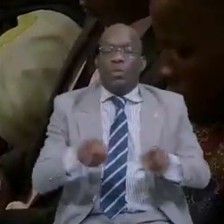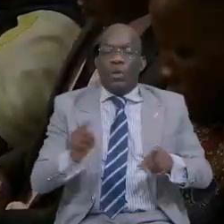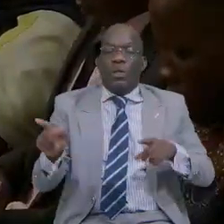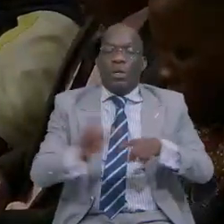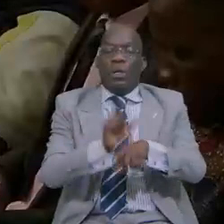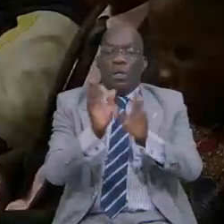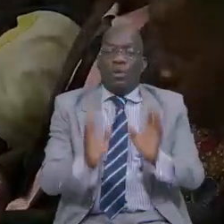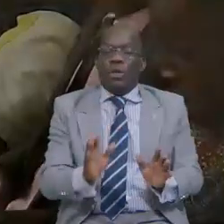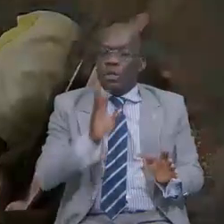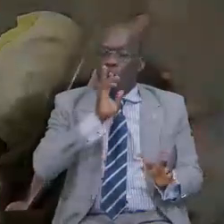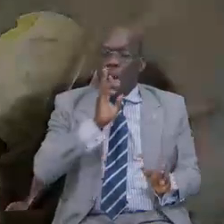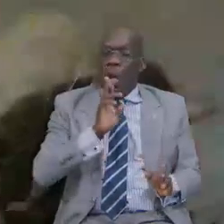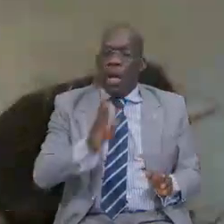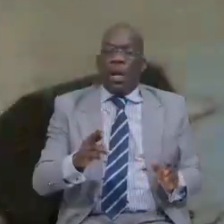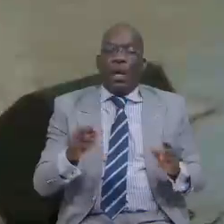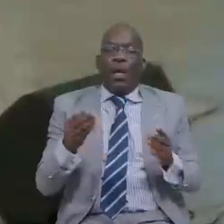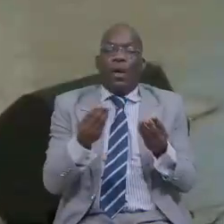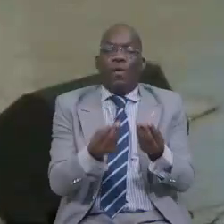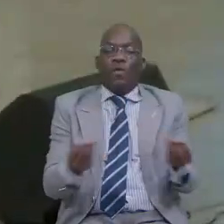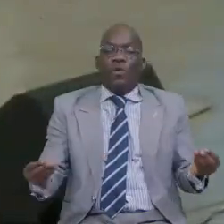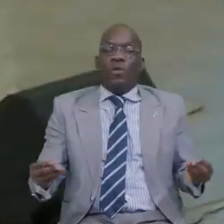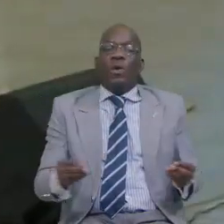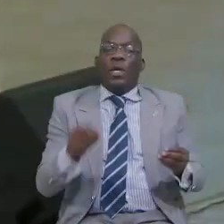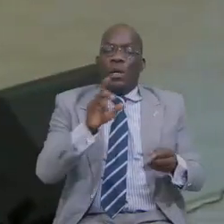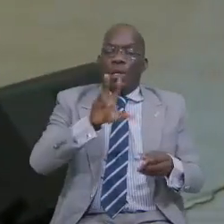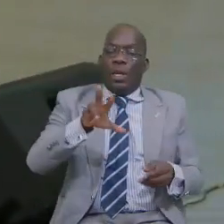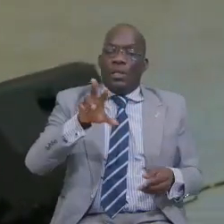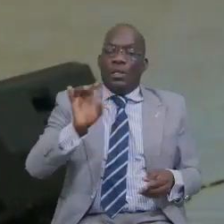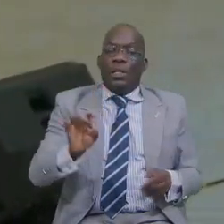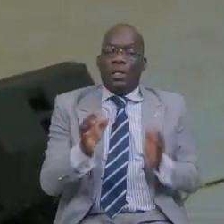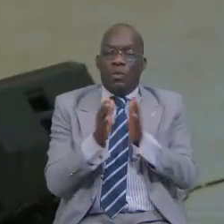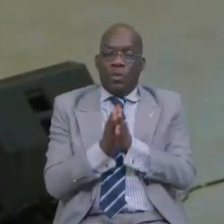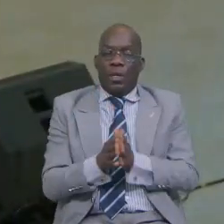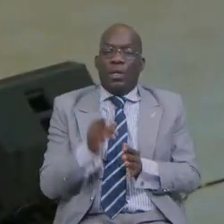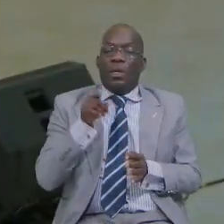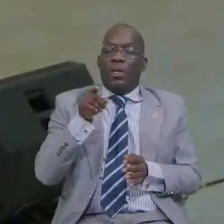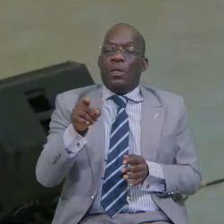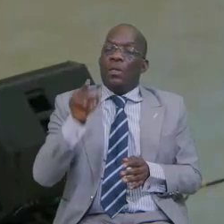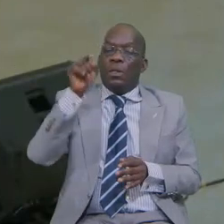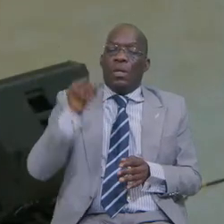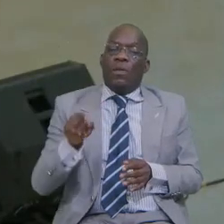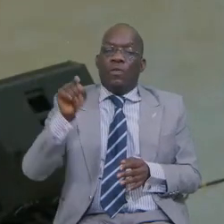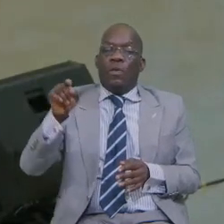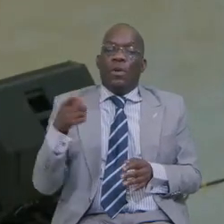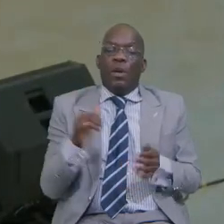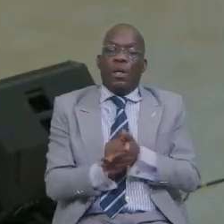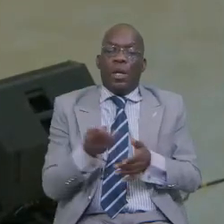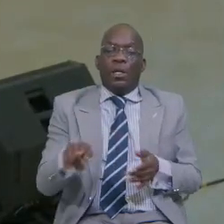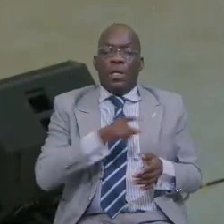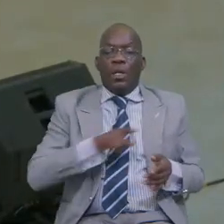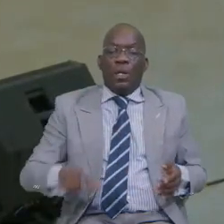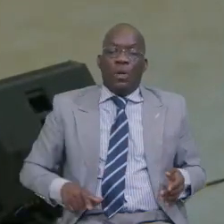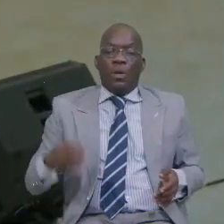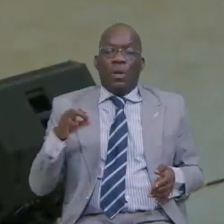Verse 38, pray ye therefore that the Lord of the harvest, that the Lord of